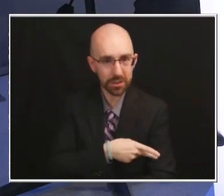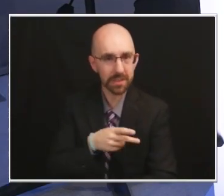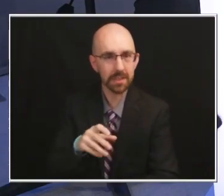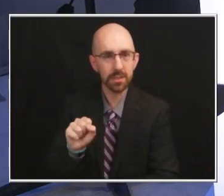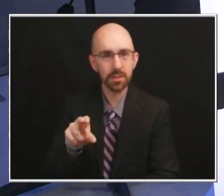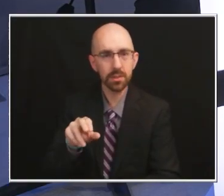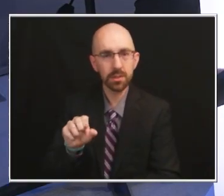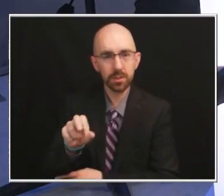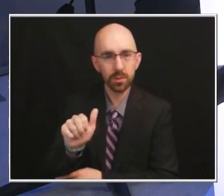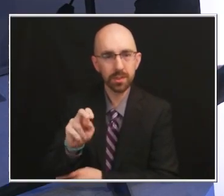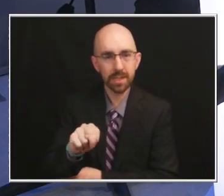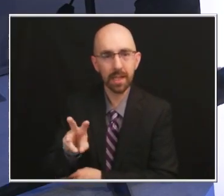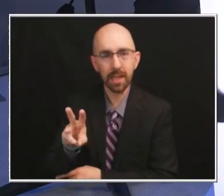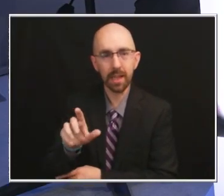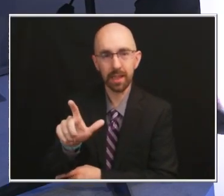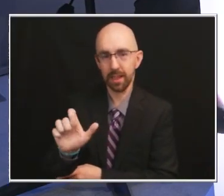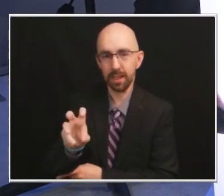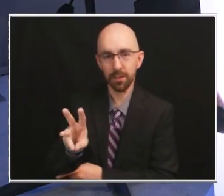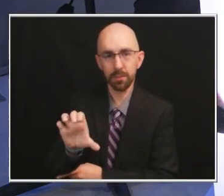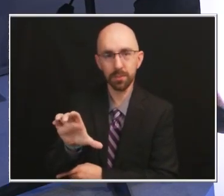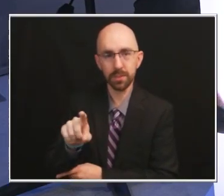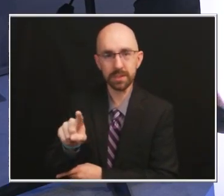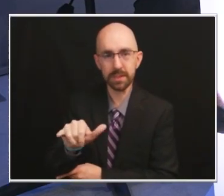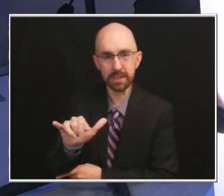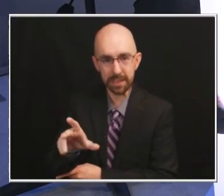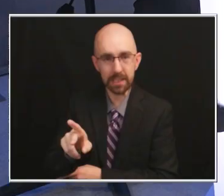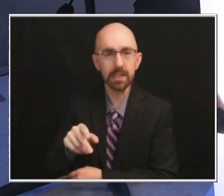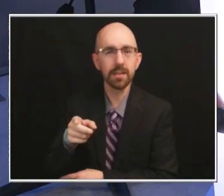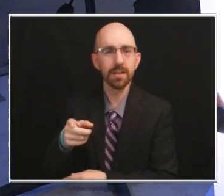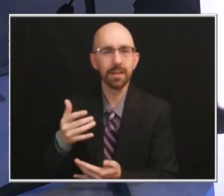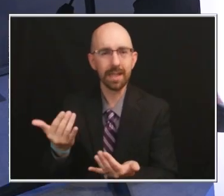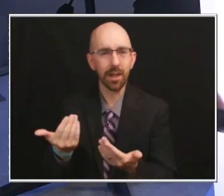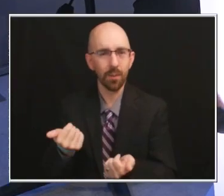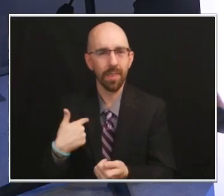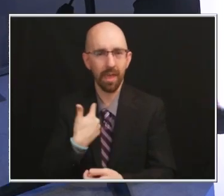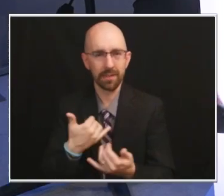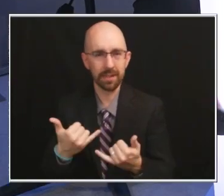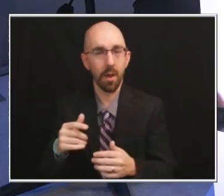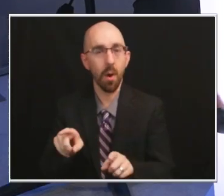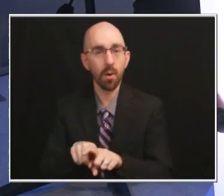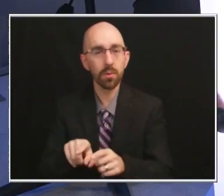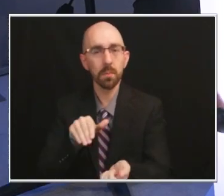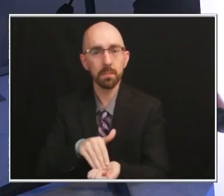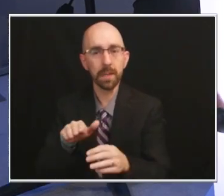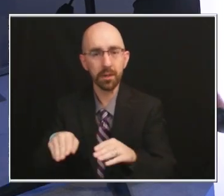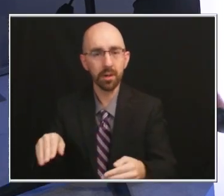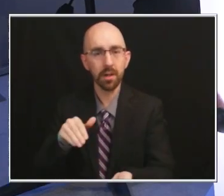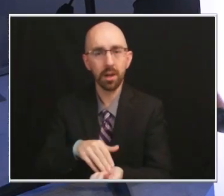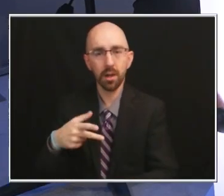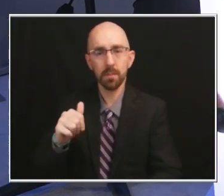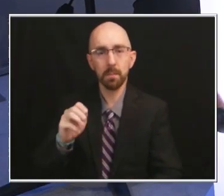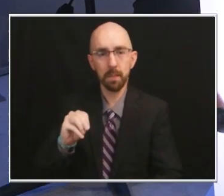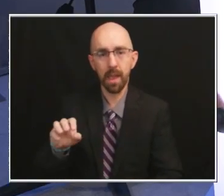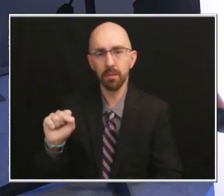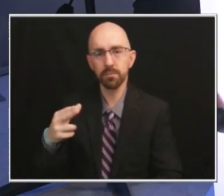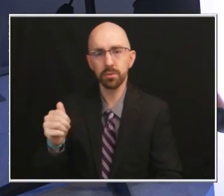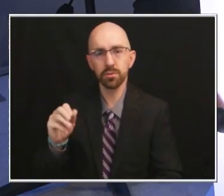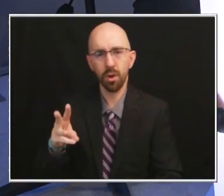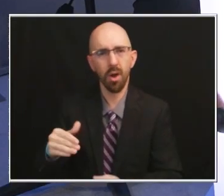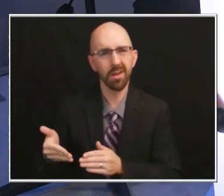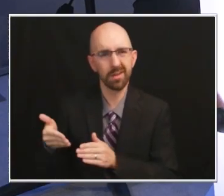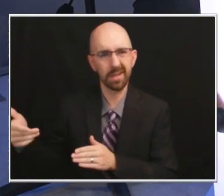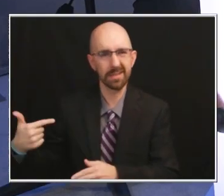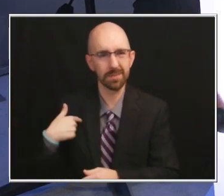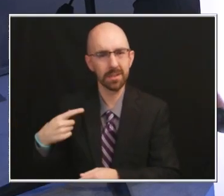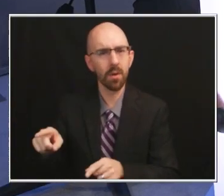Lufchek is here with us this morning. Thank you so much for being here. We also have pediatrician Dr. Pam Shaw, who's right next to me. Dr. Pam Shaw also